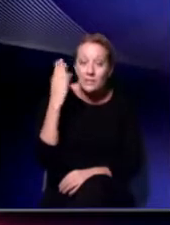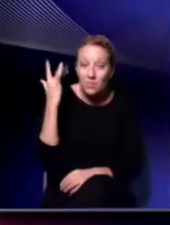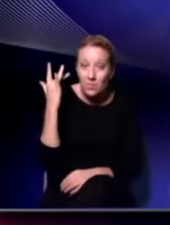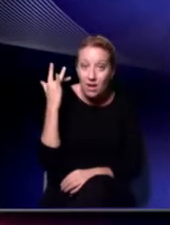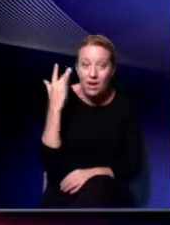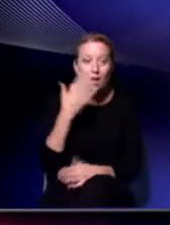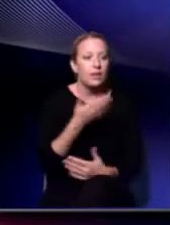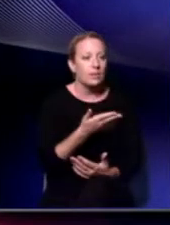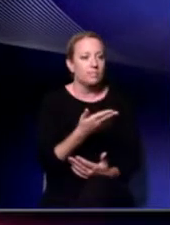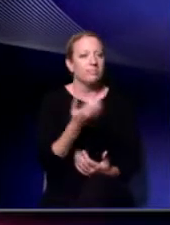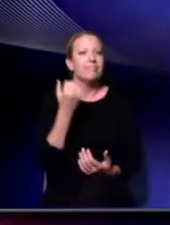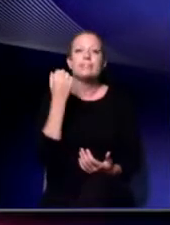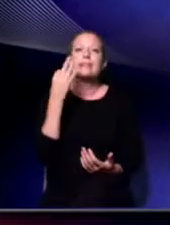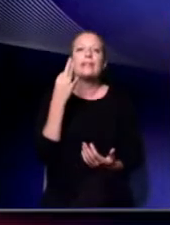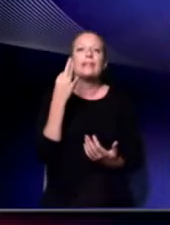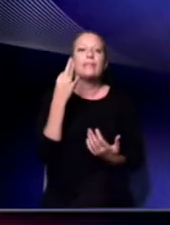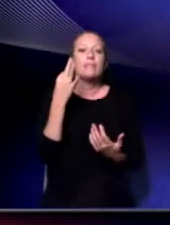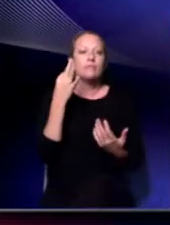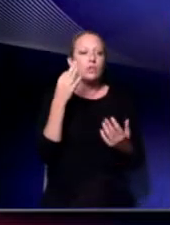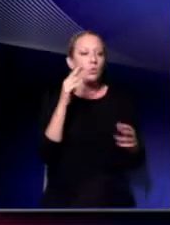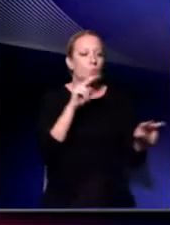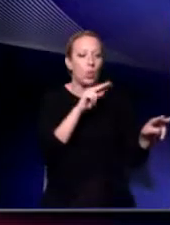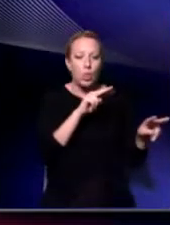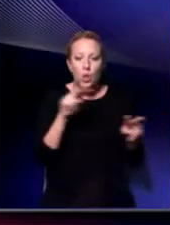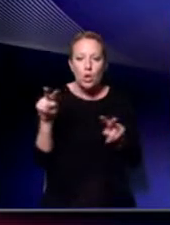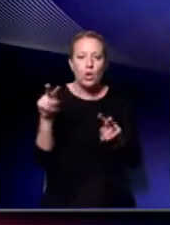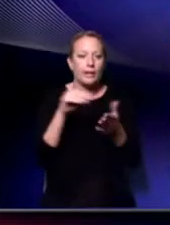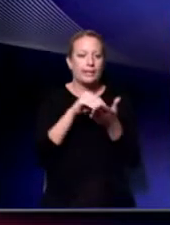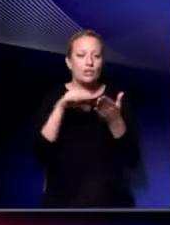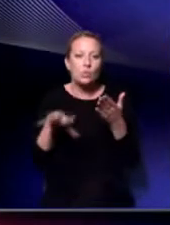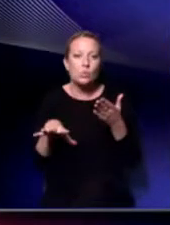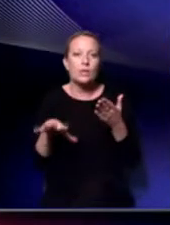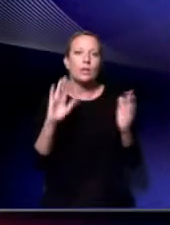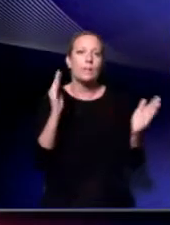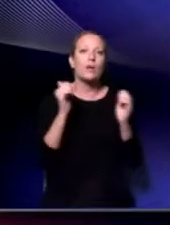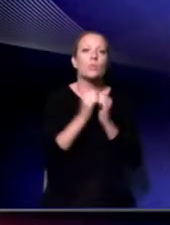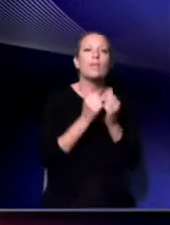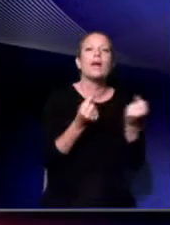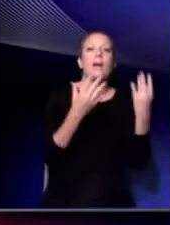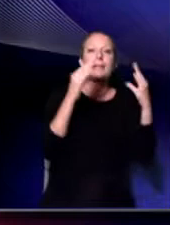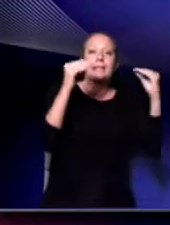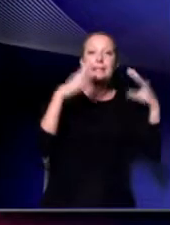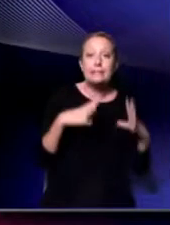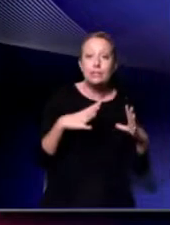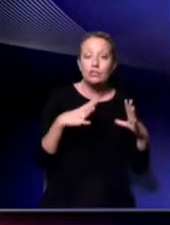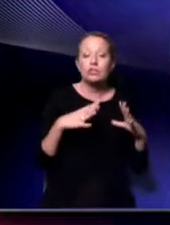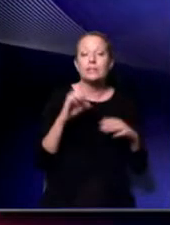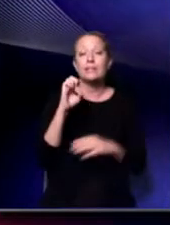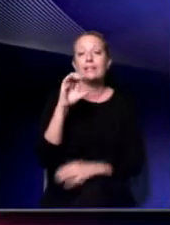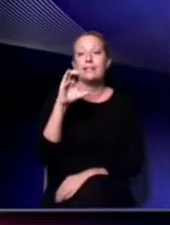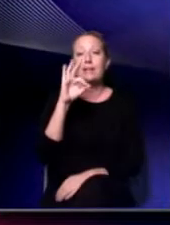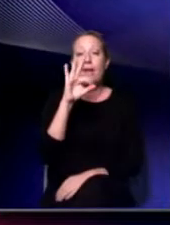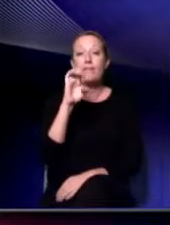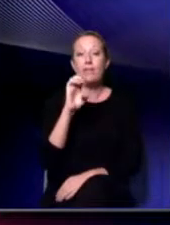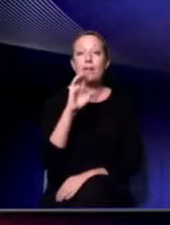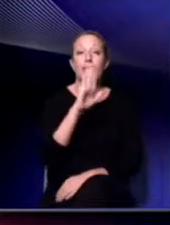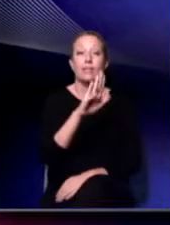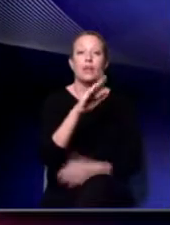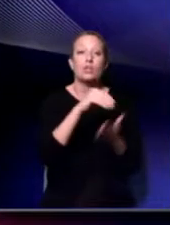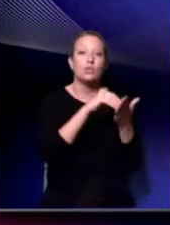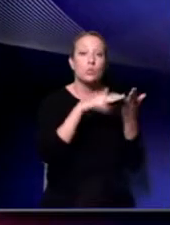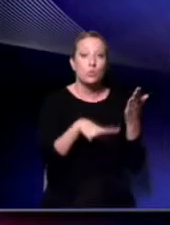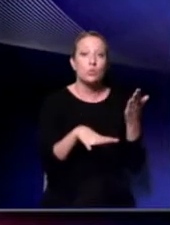if you look at our student-teacher ratio, the ECFE has